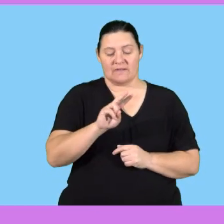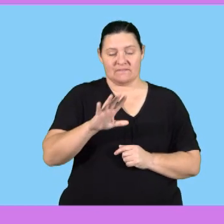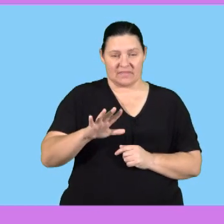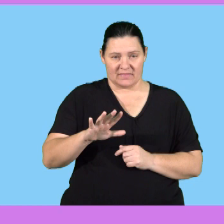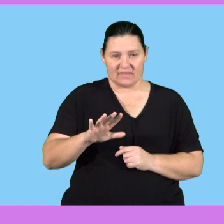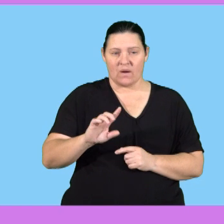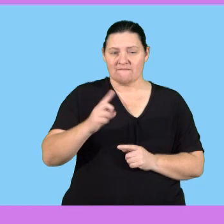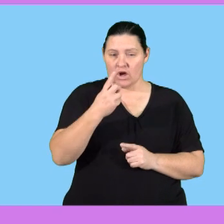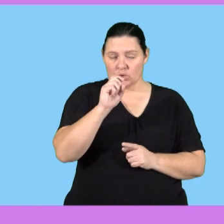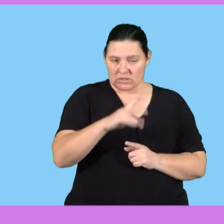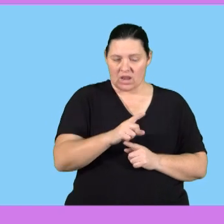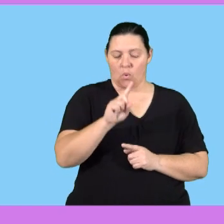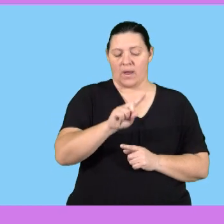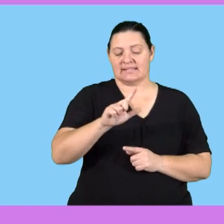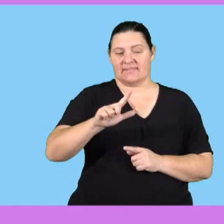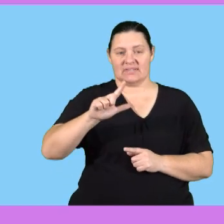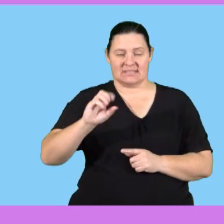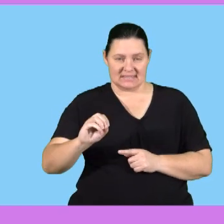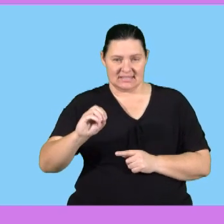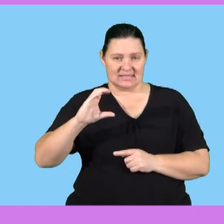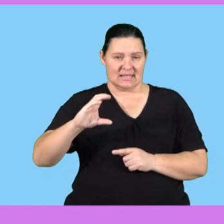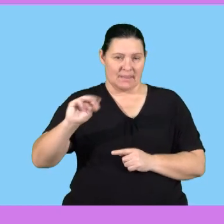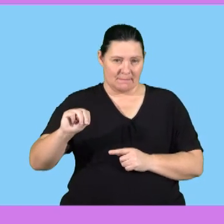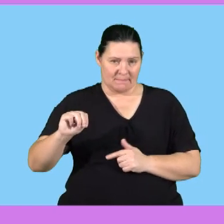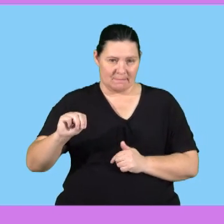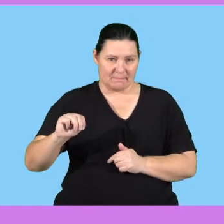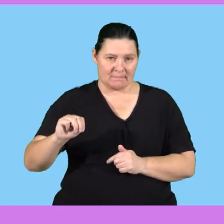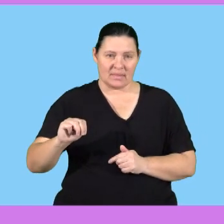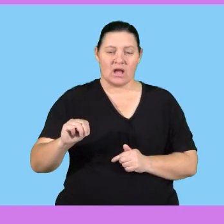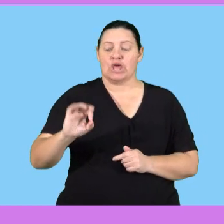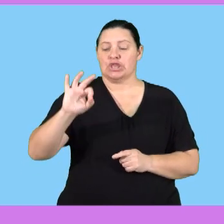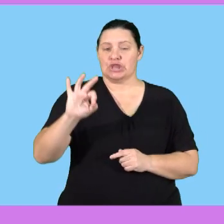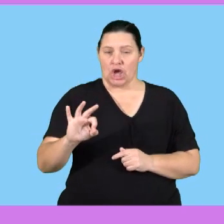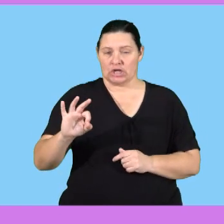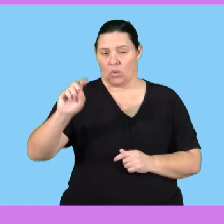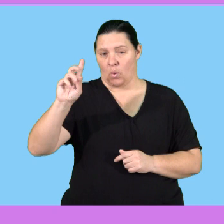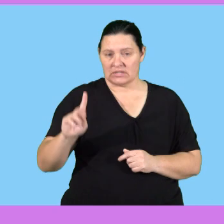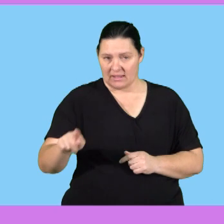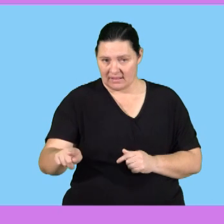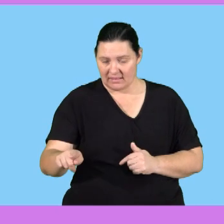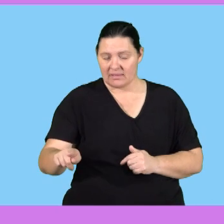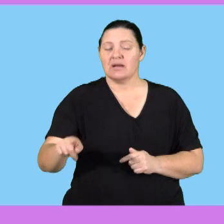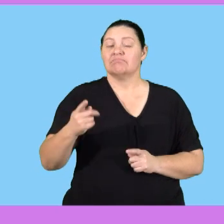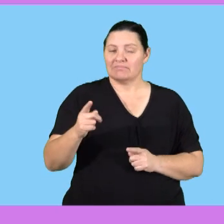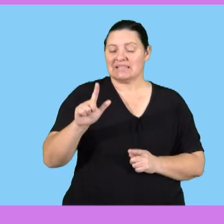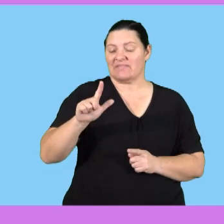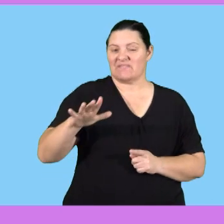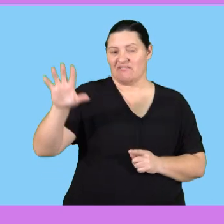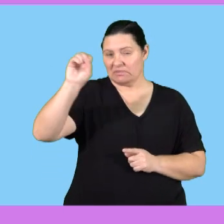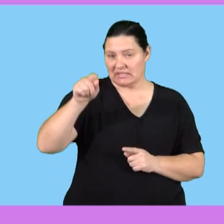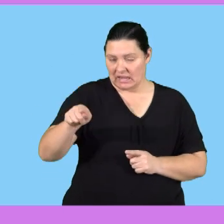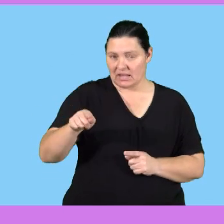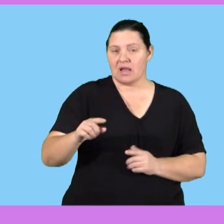our 25th percentile or first quartile is 170 centimeters. Our third quartile or